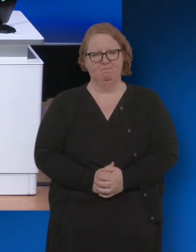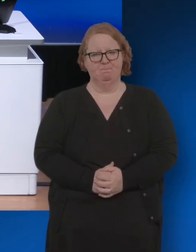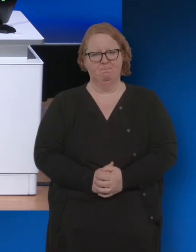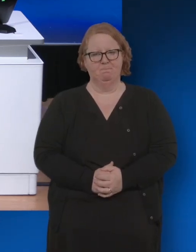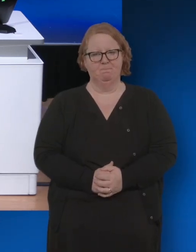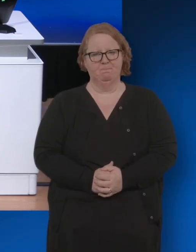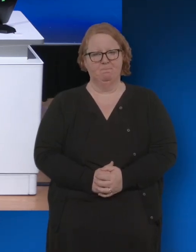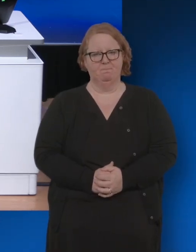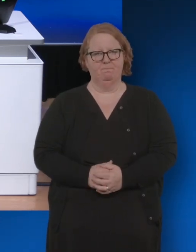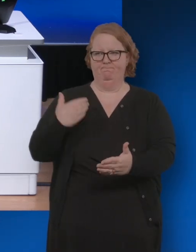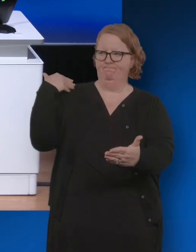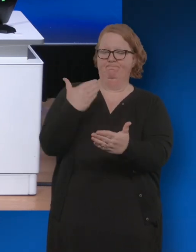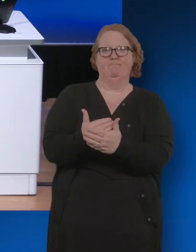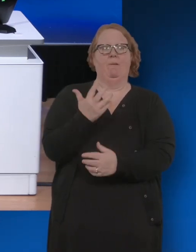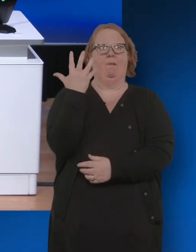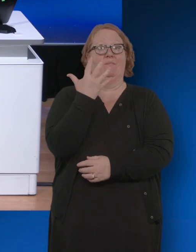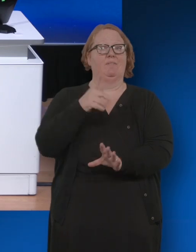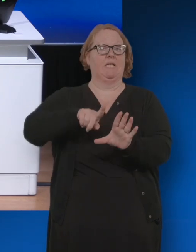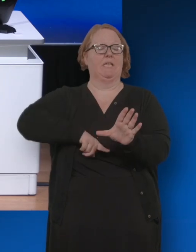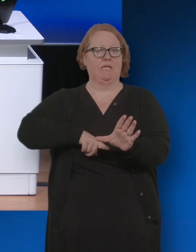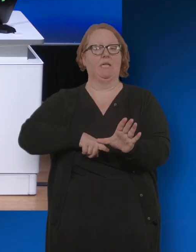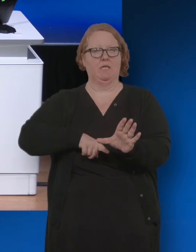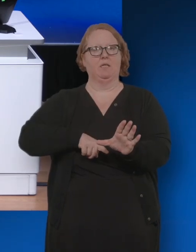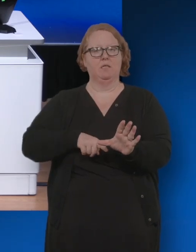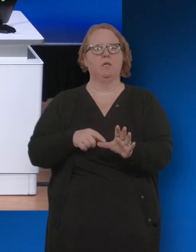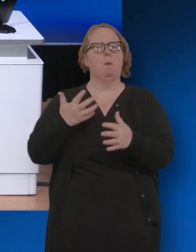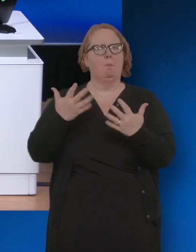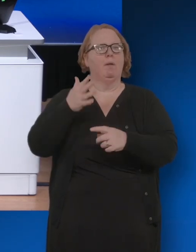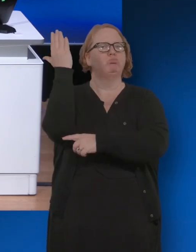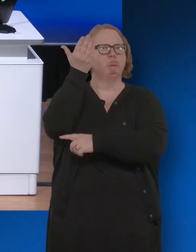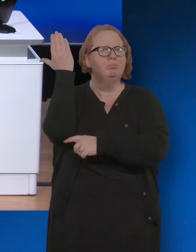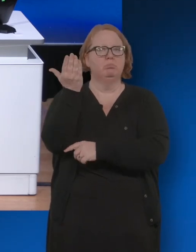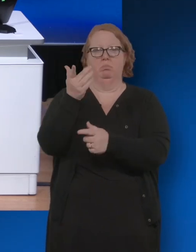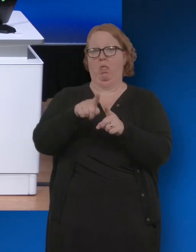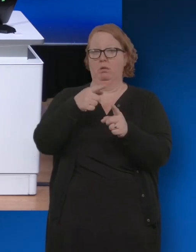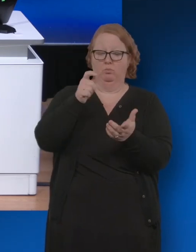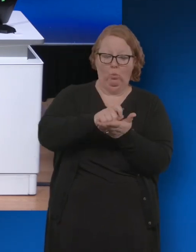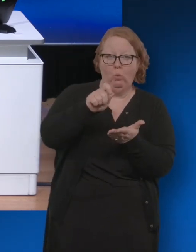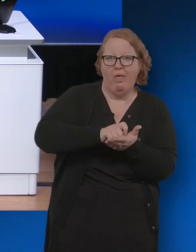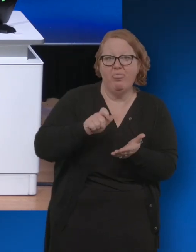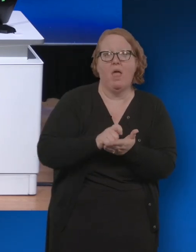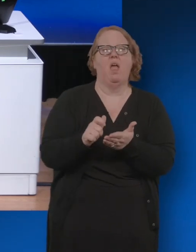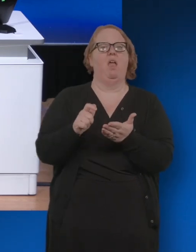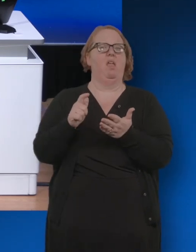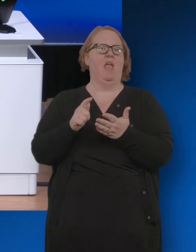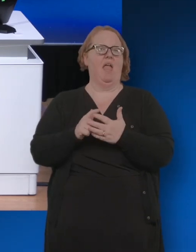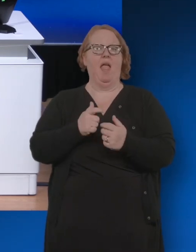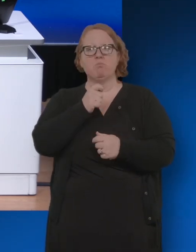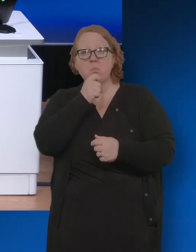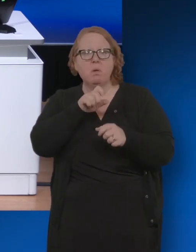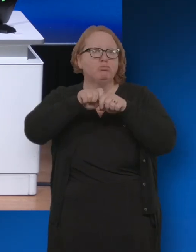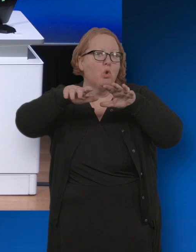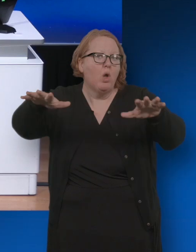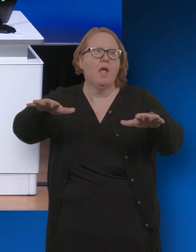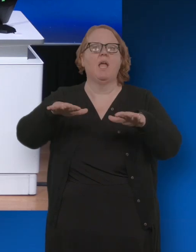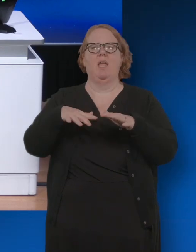then for the last 15 years, she has been a speaker, an author, broadcaster. She's published